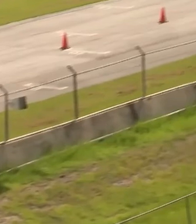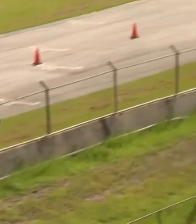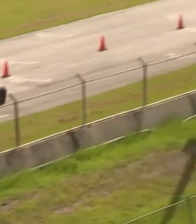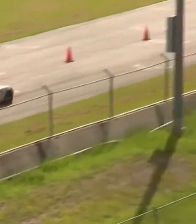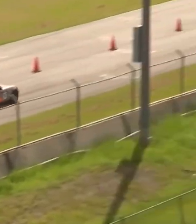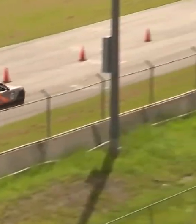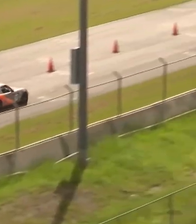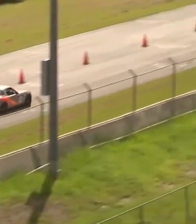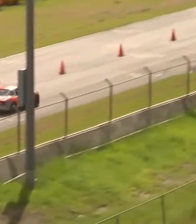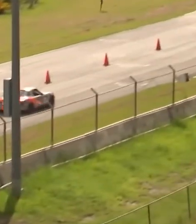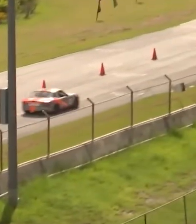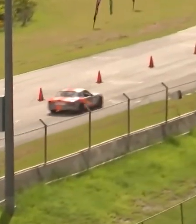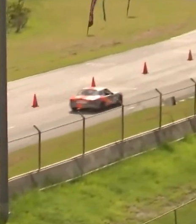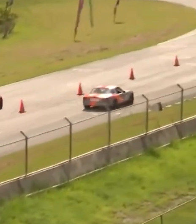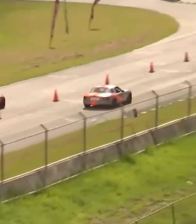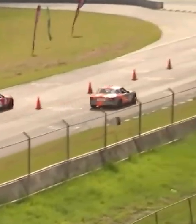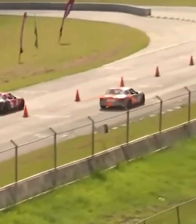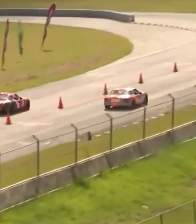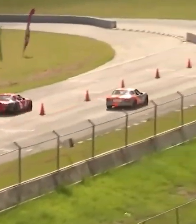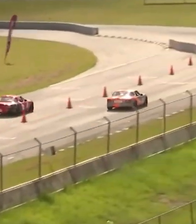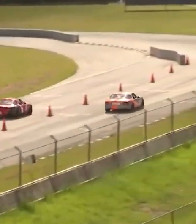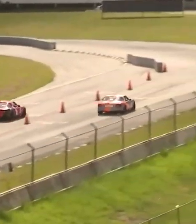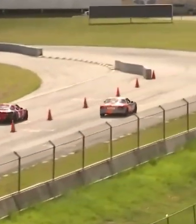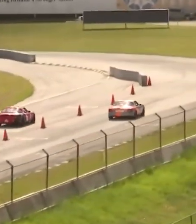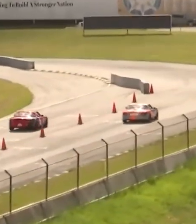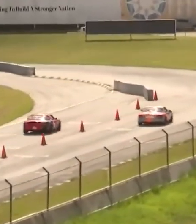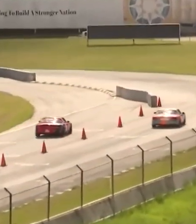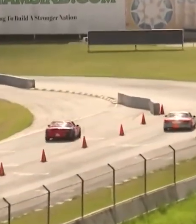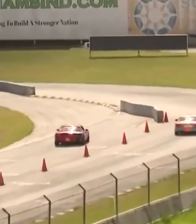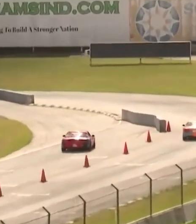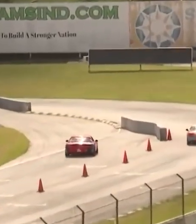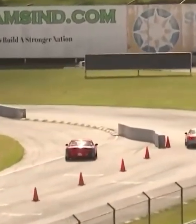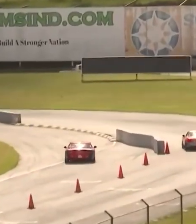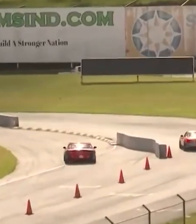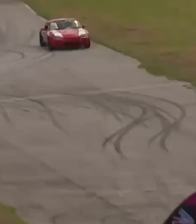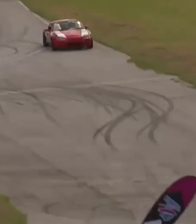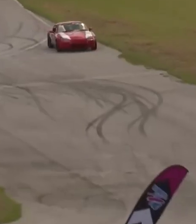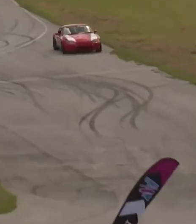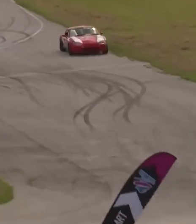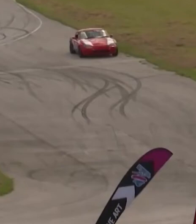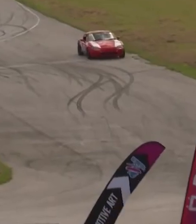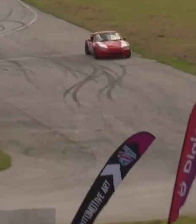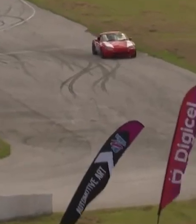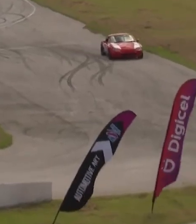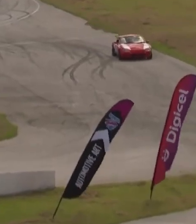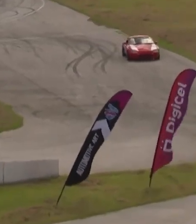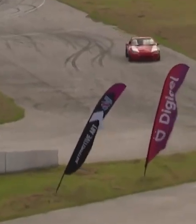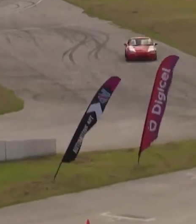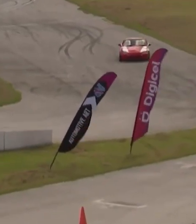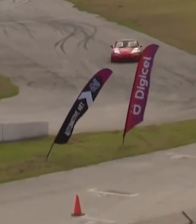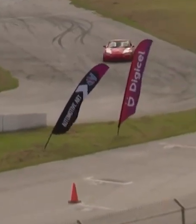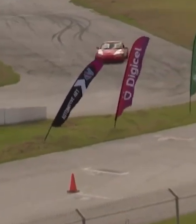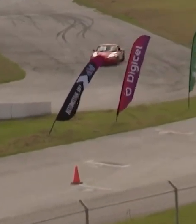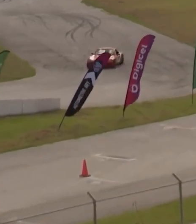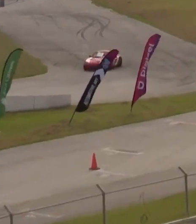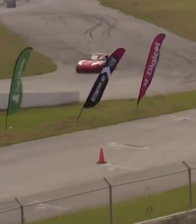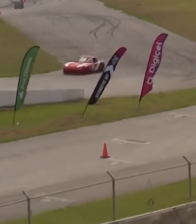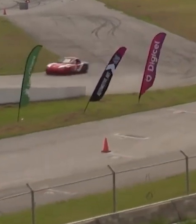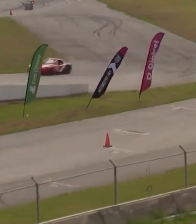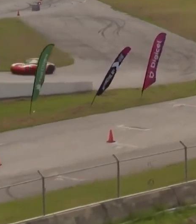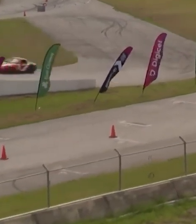start, a quick drag over 100 meters. Then it was a matter of navigating the twists and turns of the